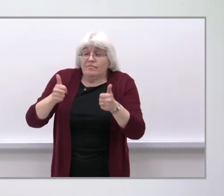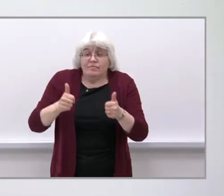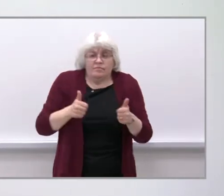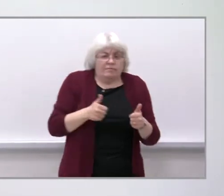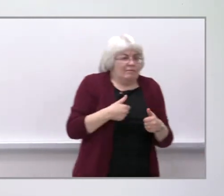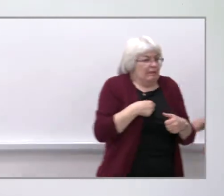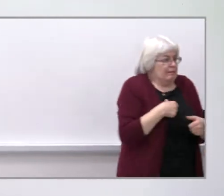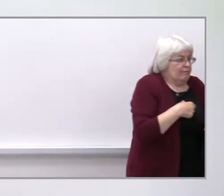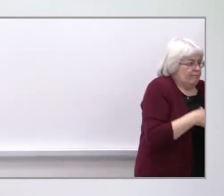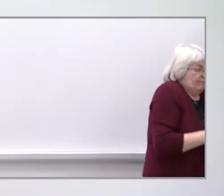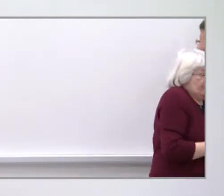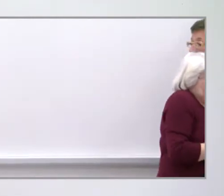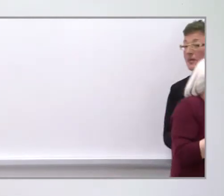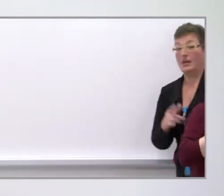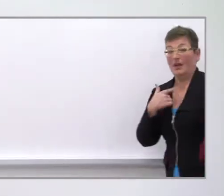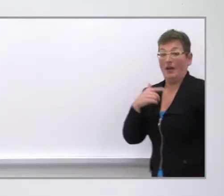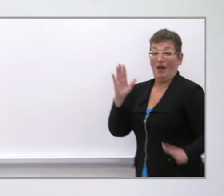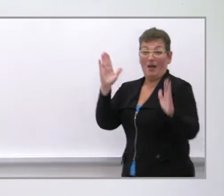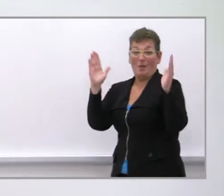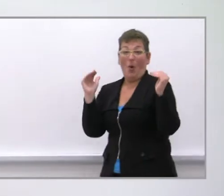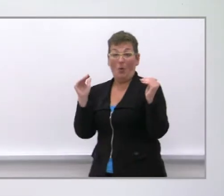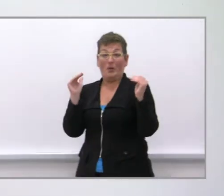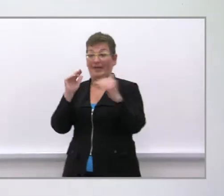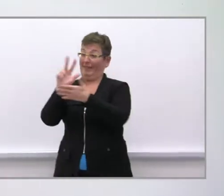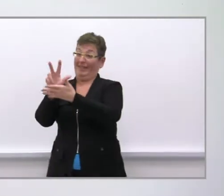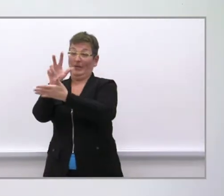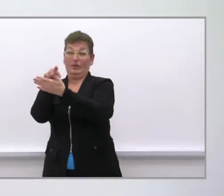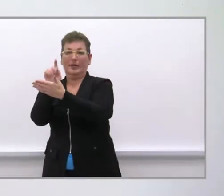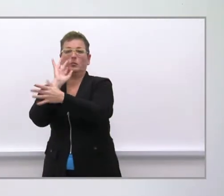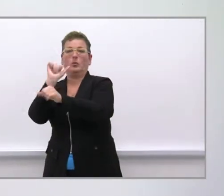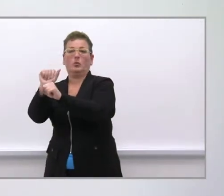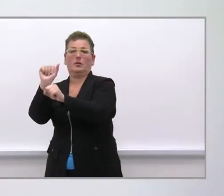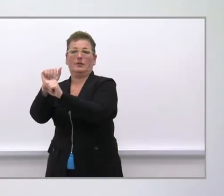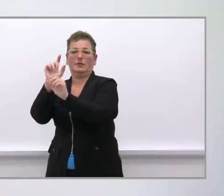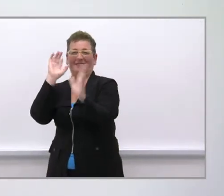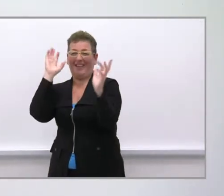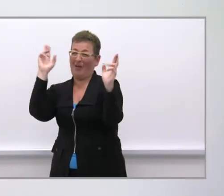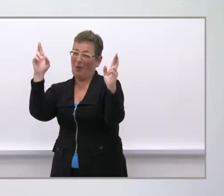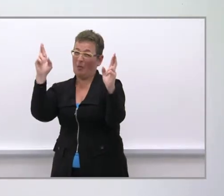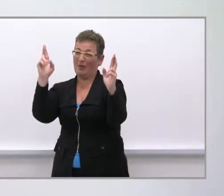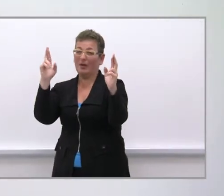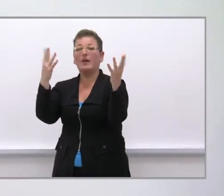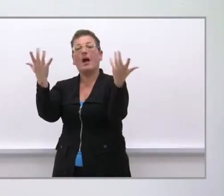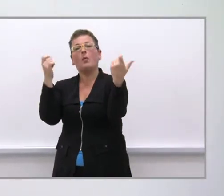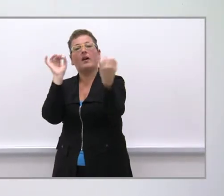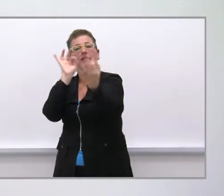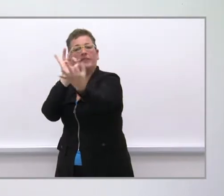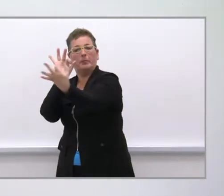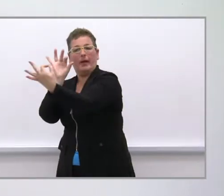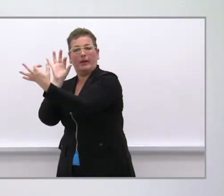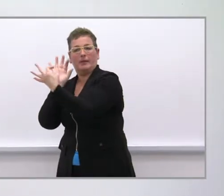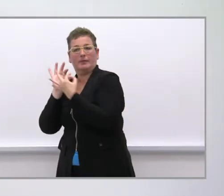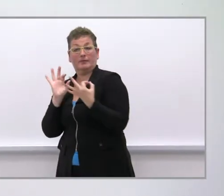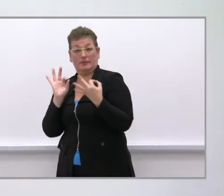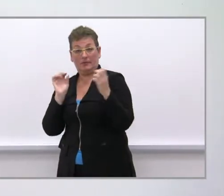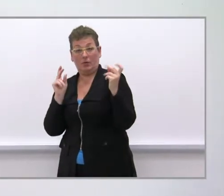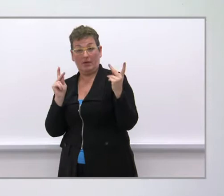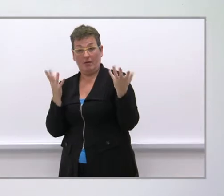this will work, doing the videos. And I want your feedback afterwards to find